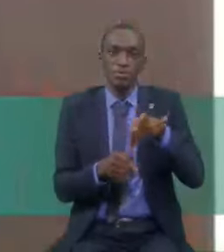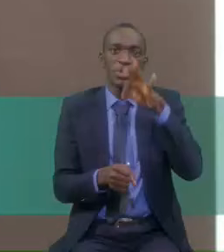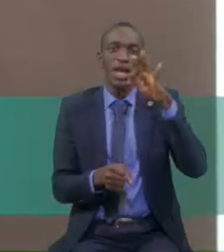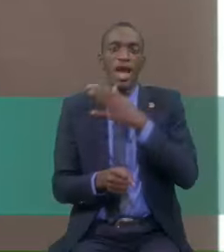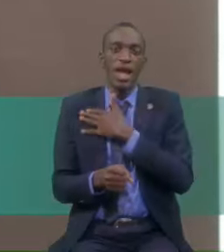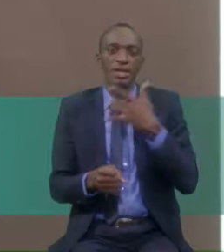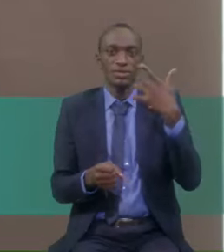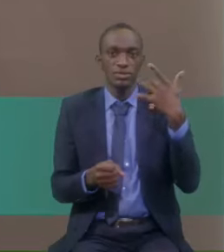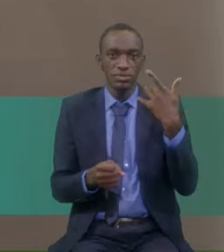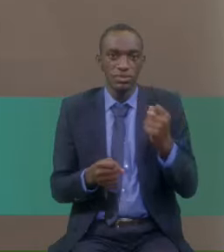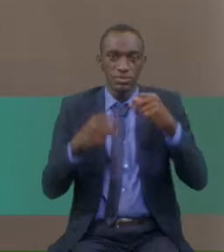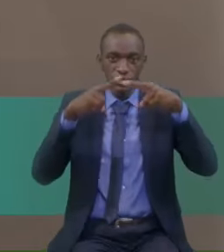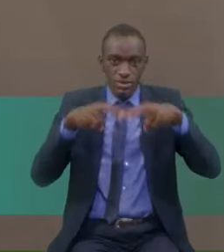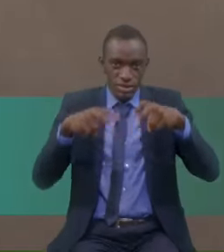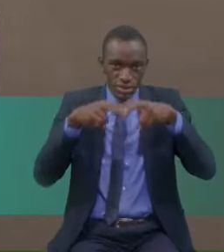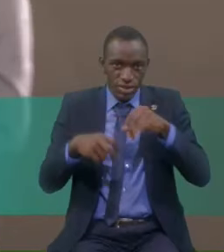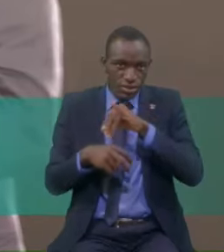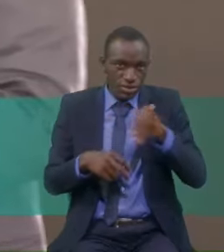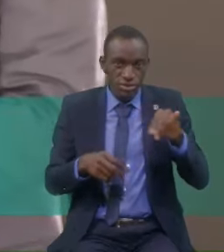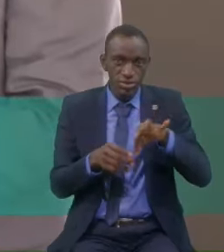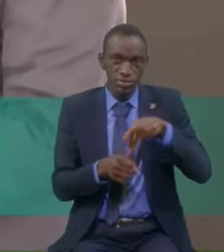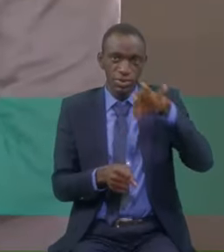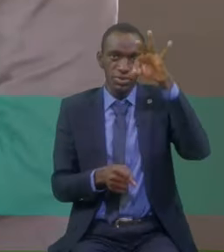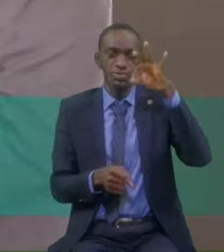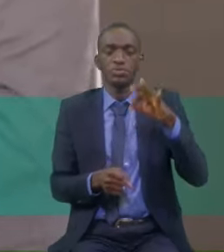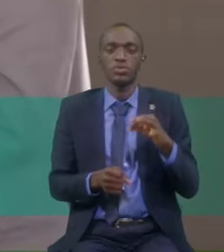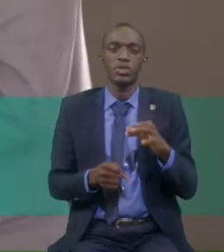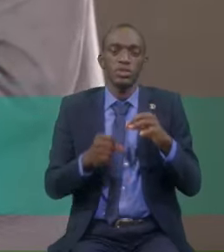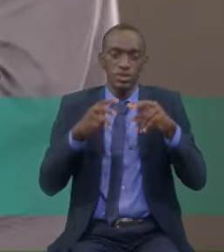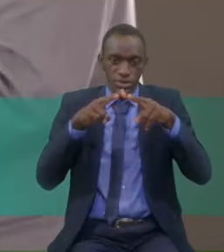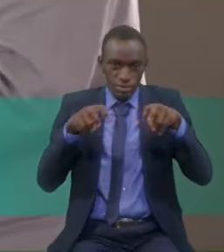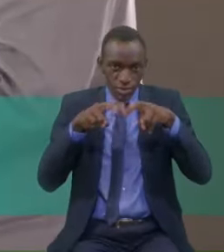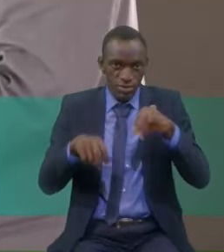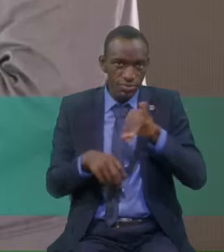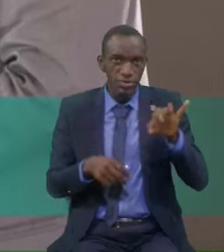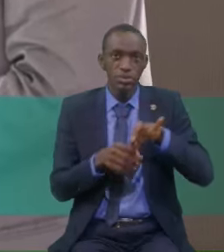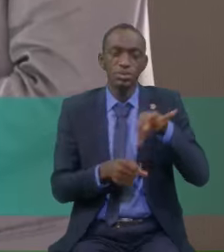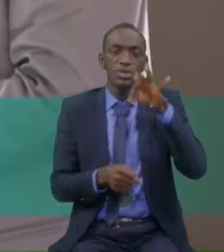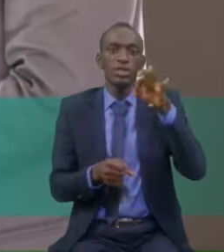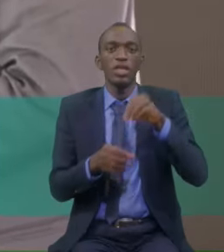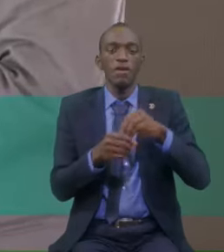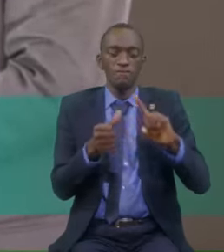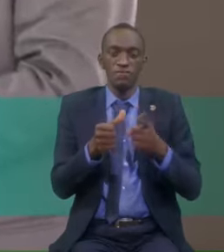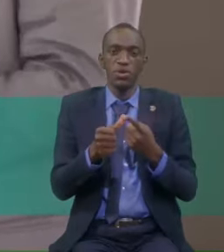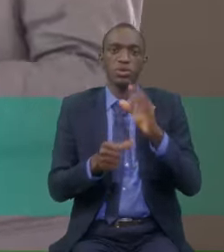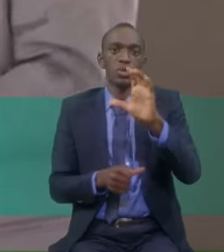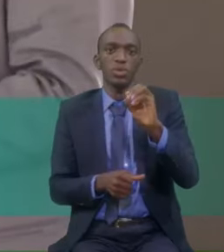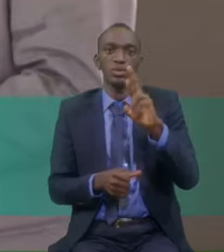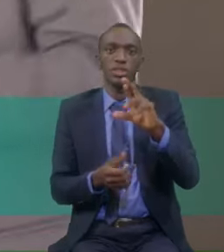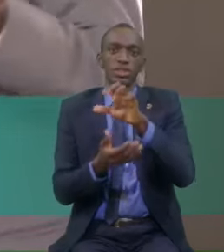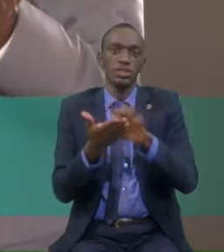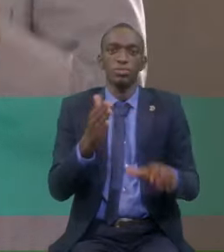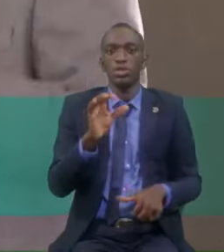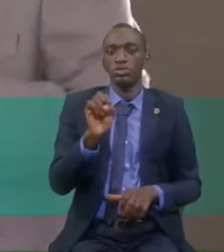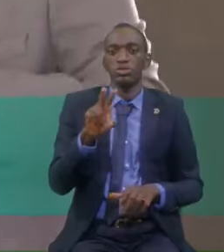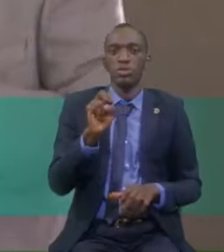Spirit. Discerning Spirit. We're looking at 1 Corinthians chapter 12. And I read from